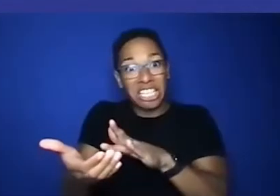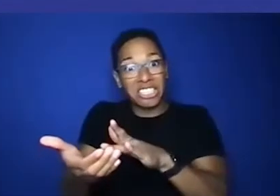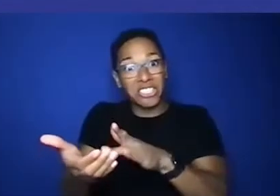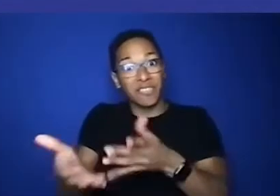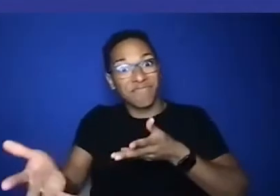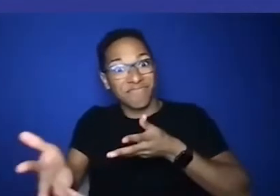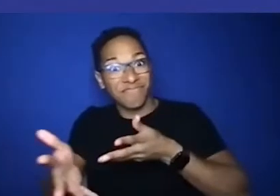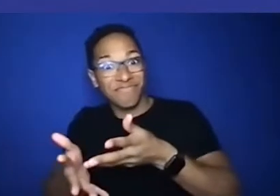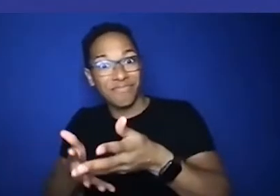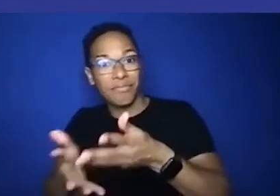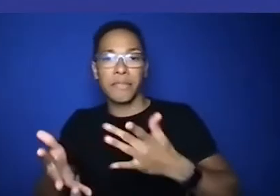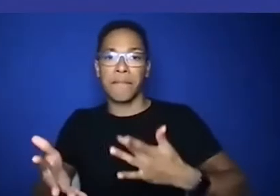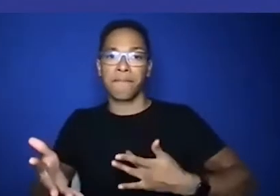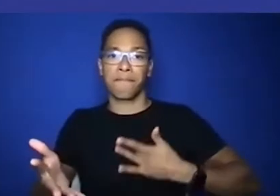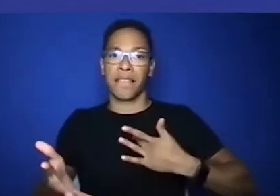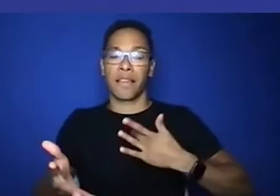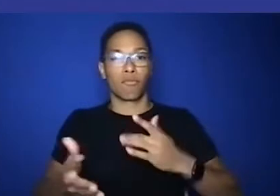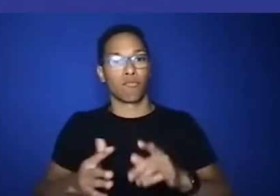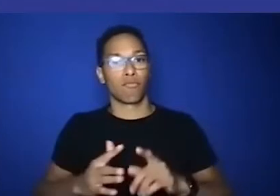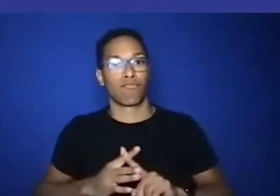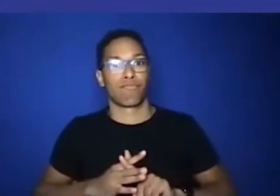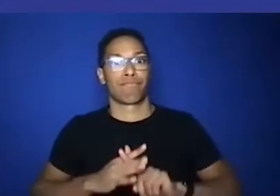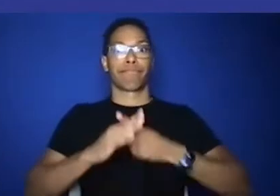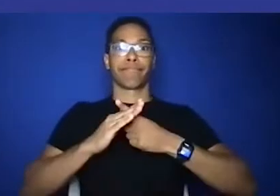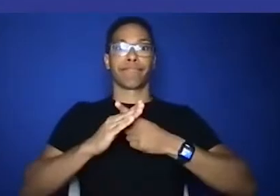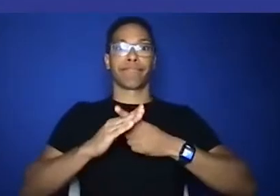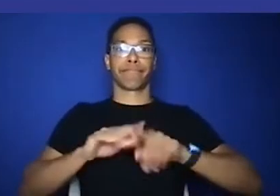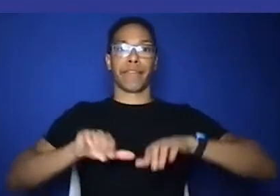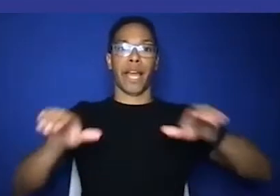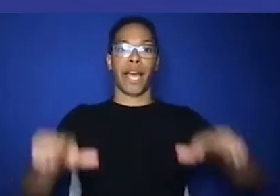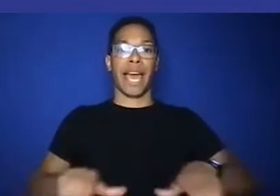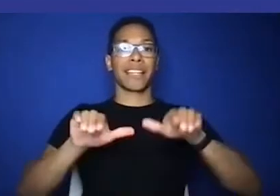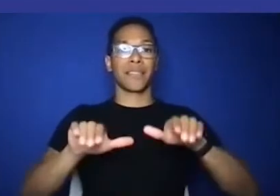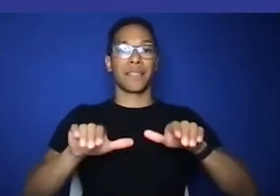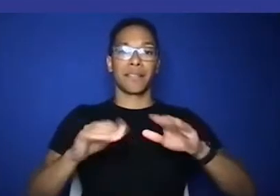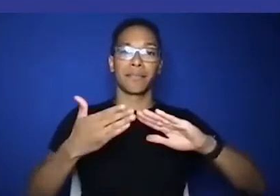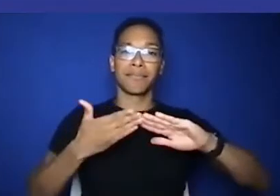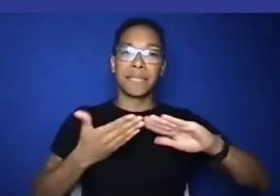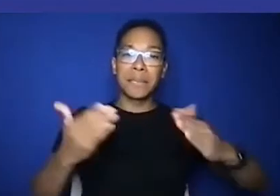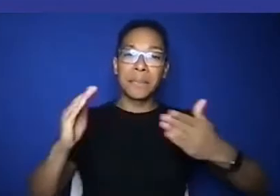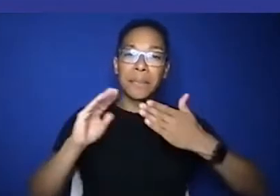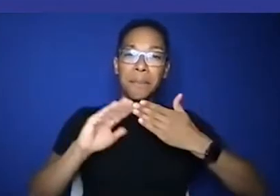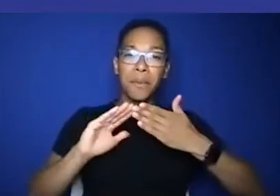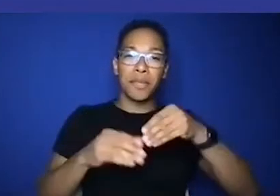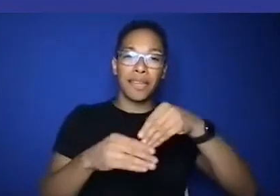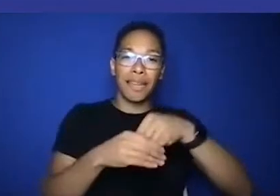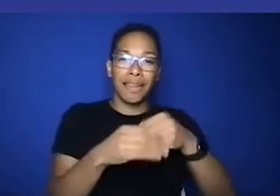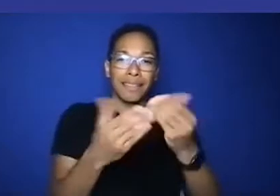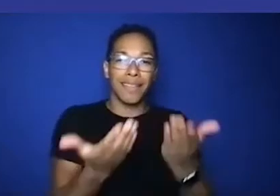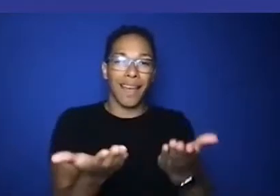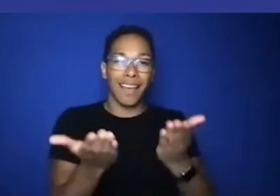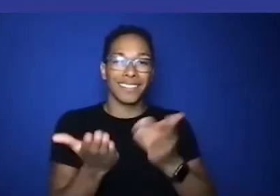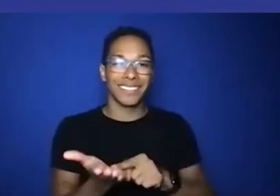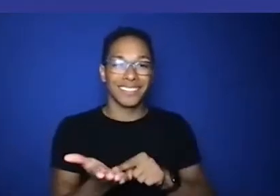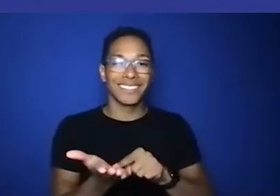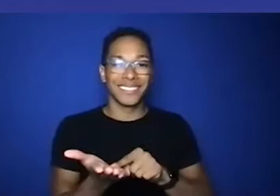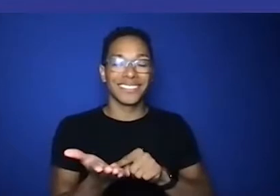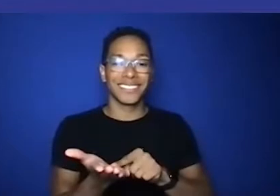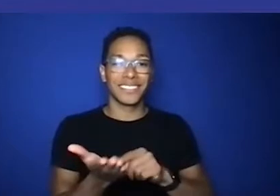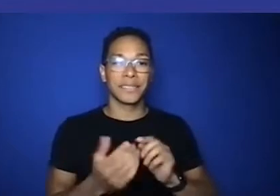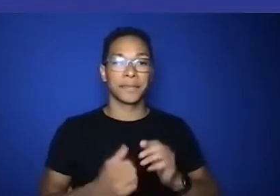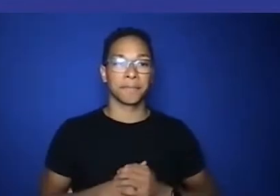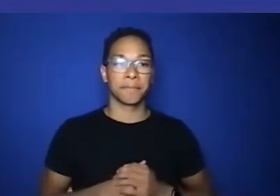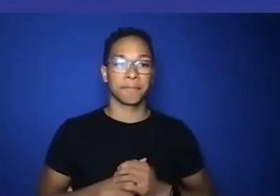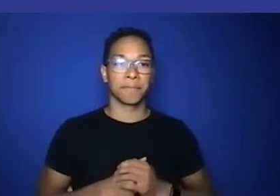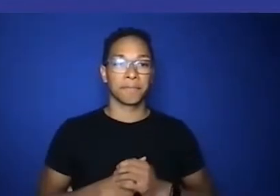physically reactivating relationships of kin and community in the warmth of his hands. And when